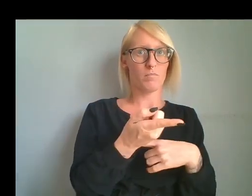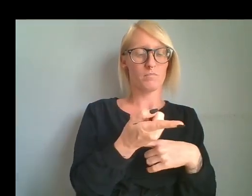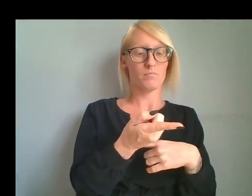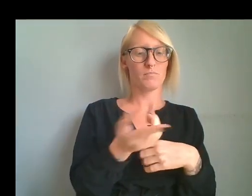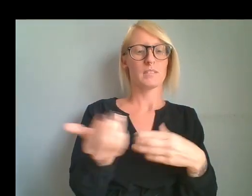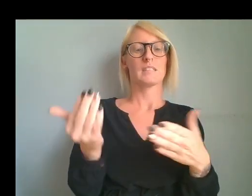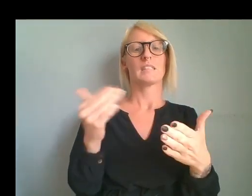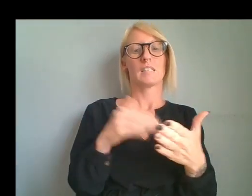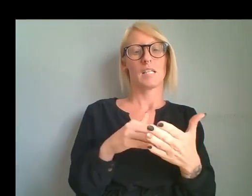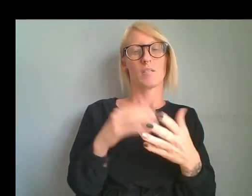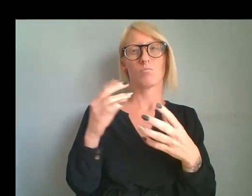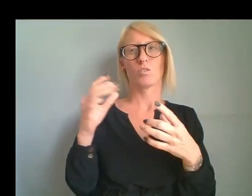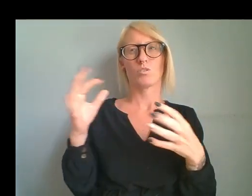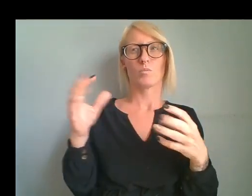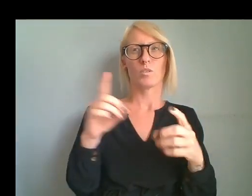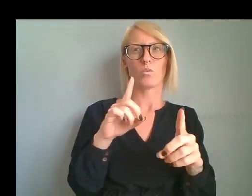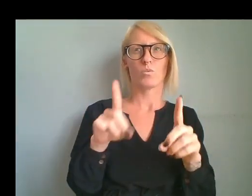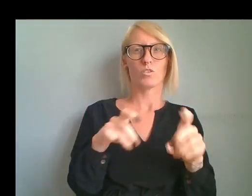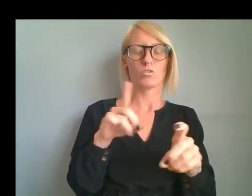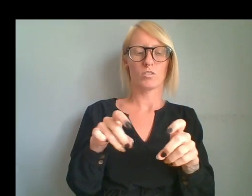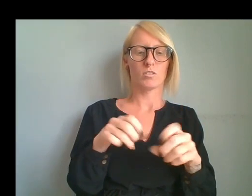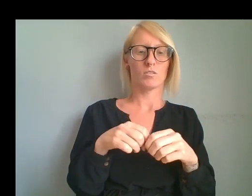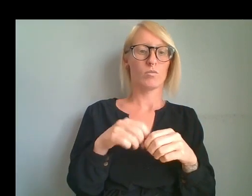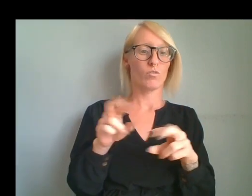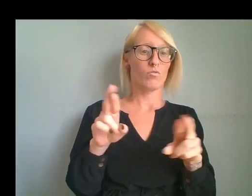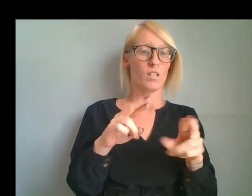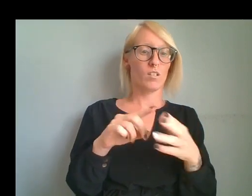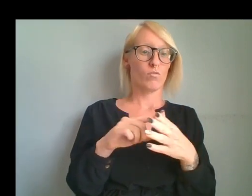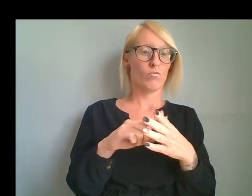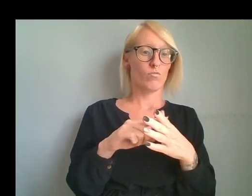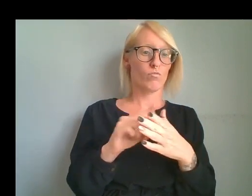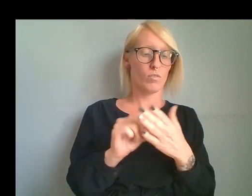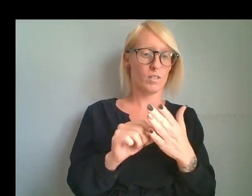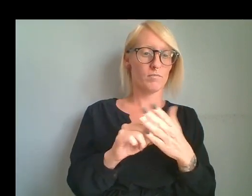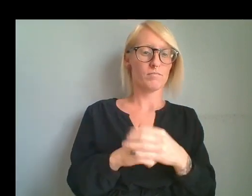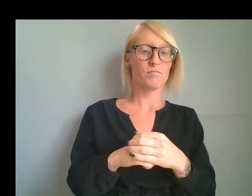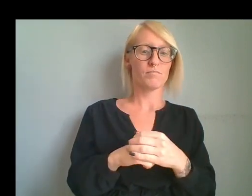some brainstorming questions when you're getting ready to write.